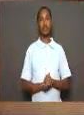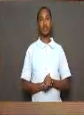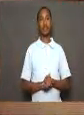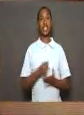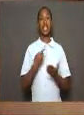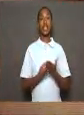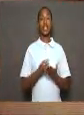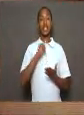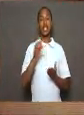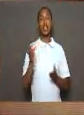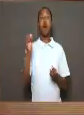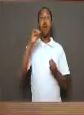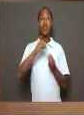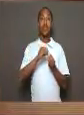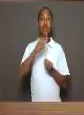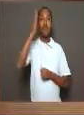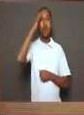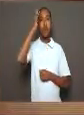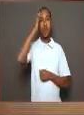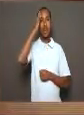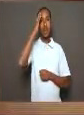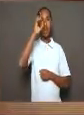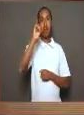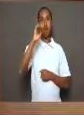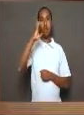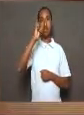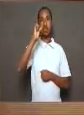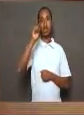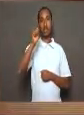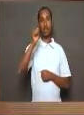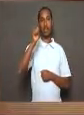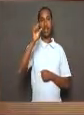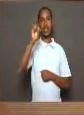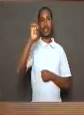This is also known as the octet rule.